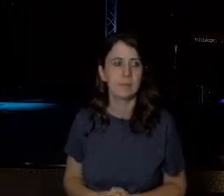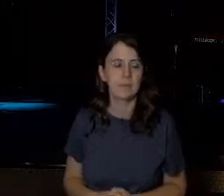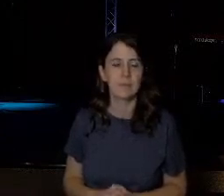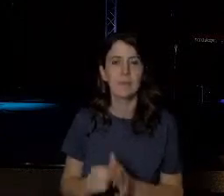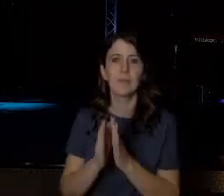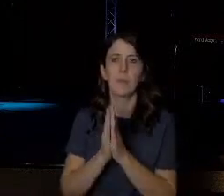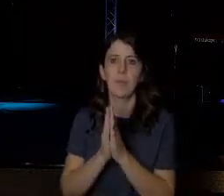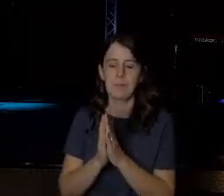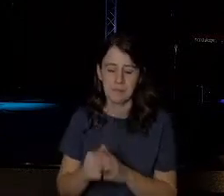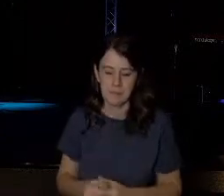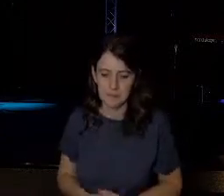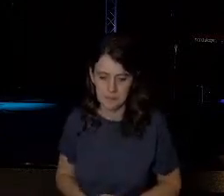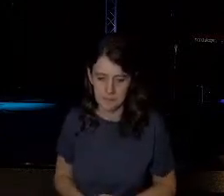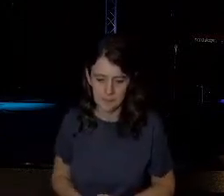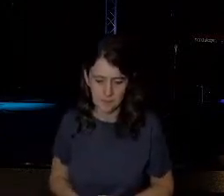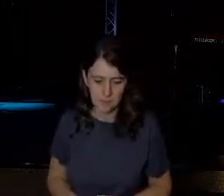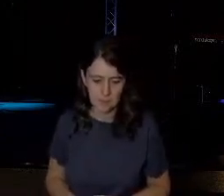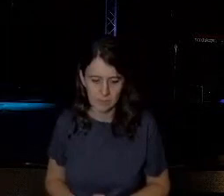Let's pray.